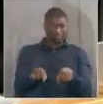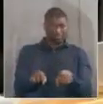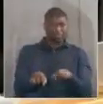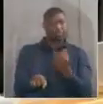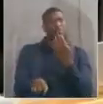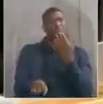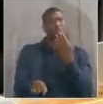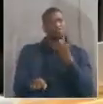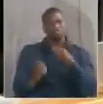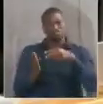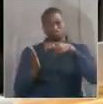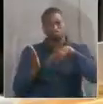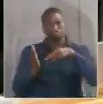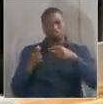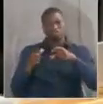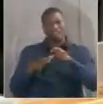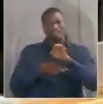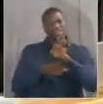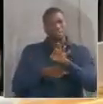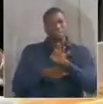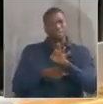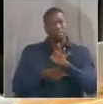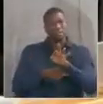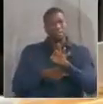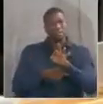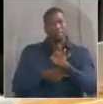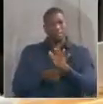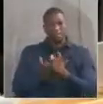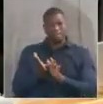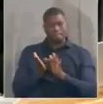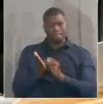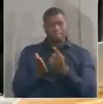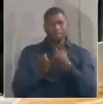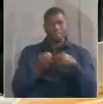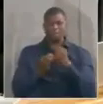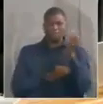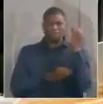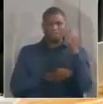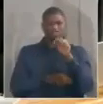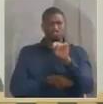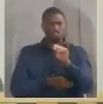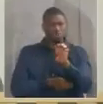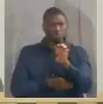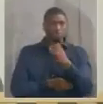please read paragraph 3 on page, of the first page of the information note?